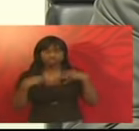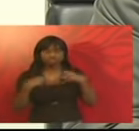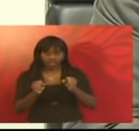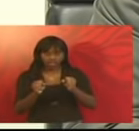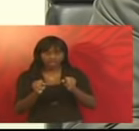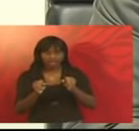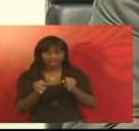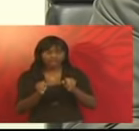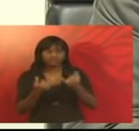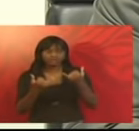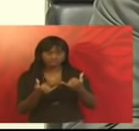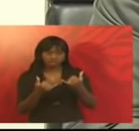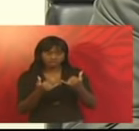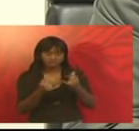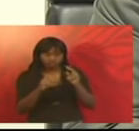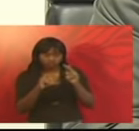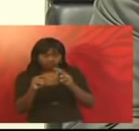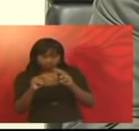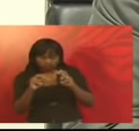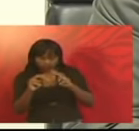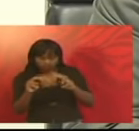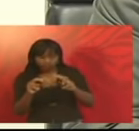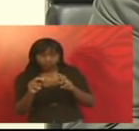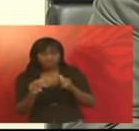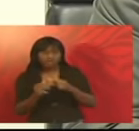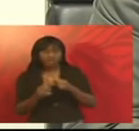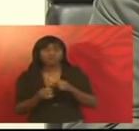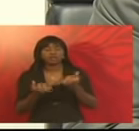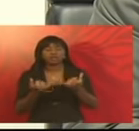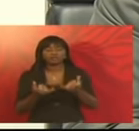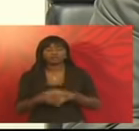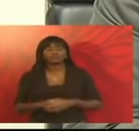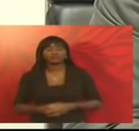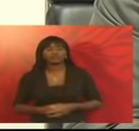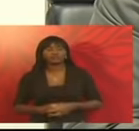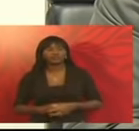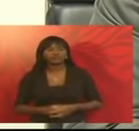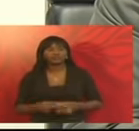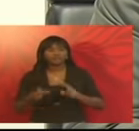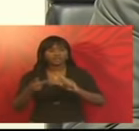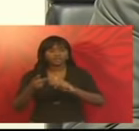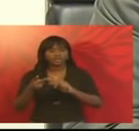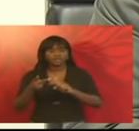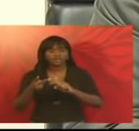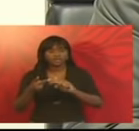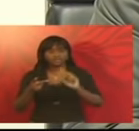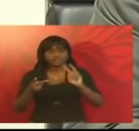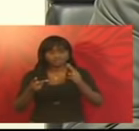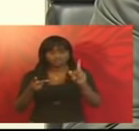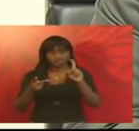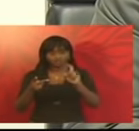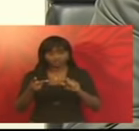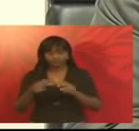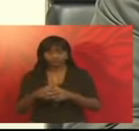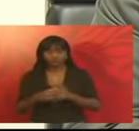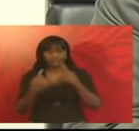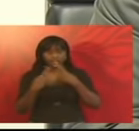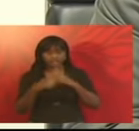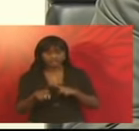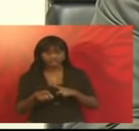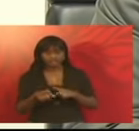being monitored quite actively. Now, the second bit of the question, can